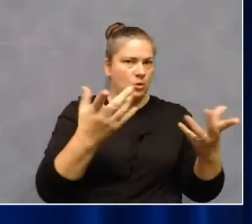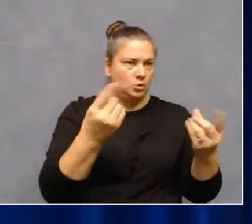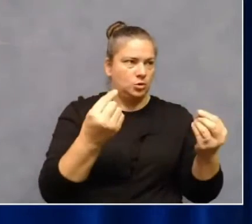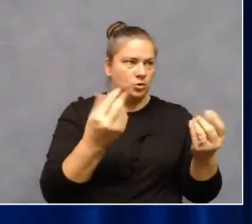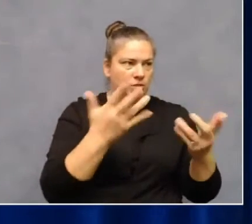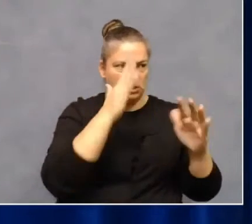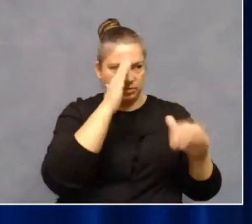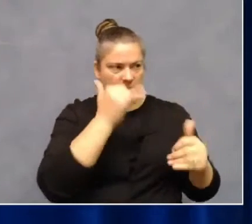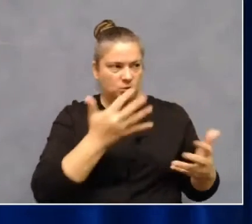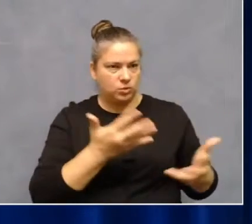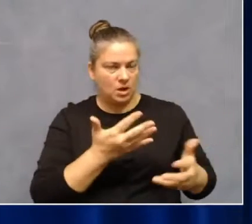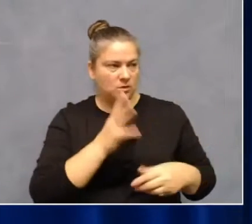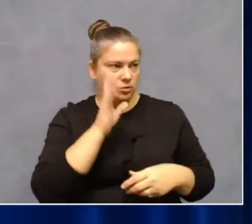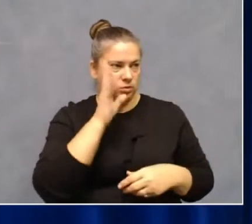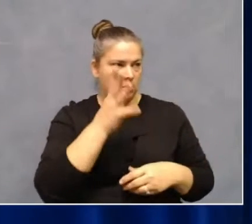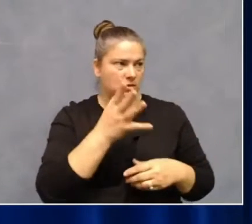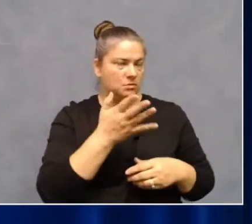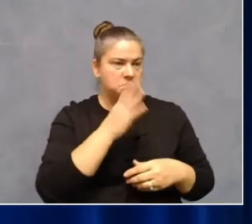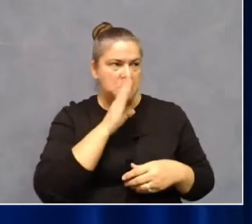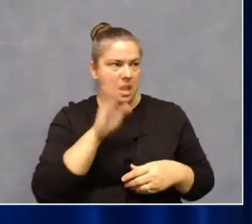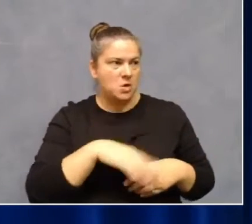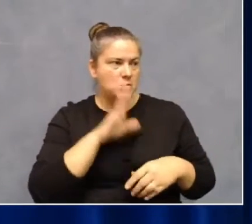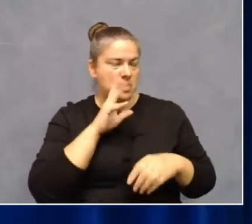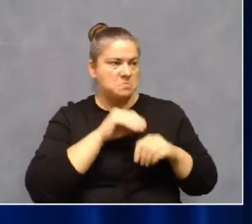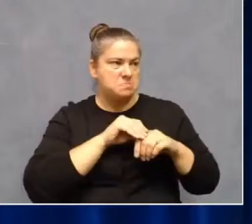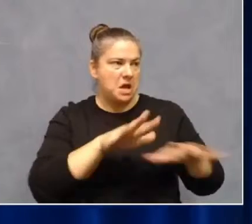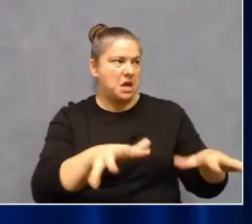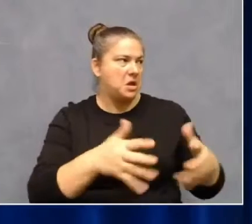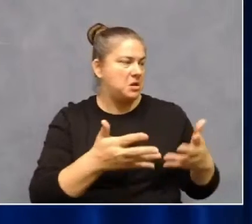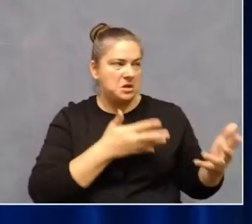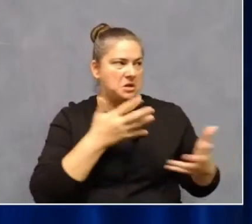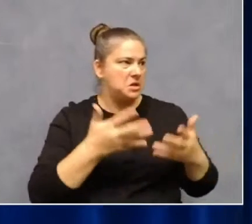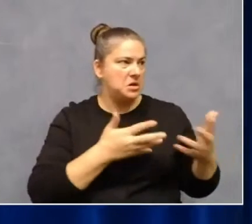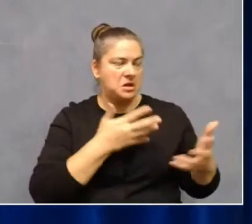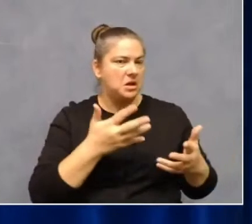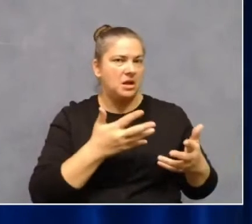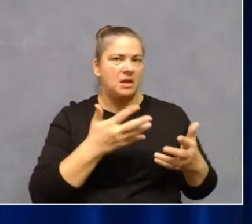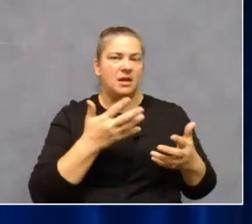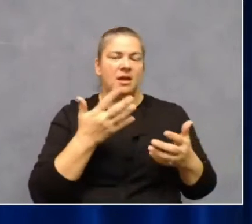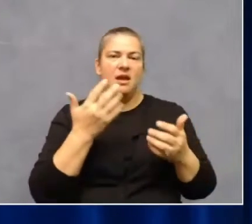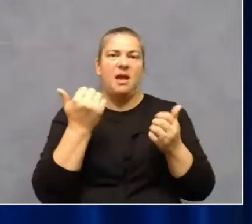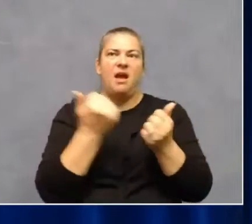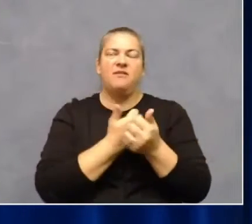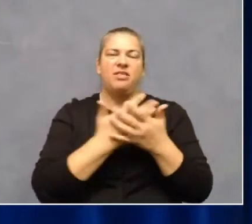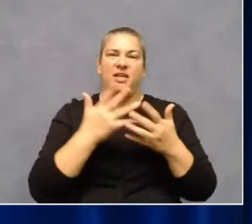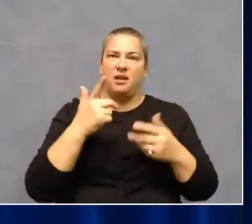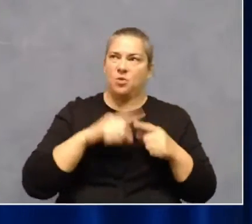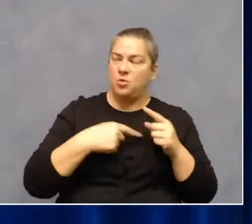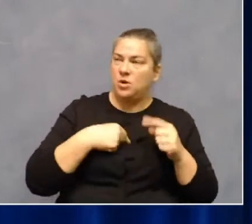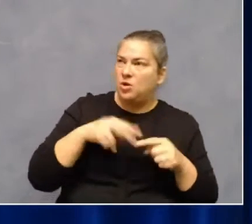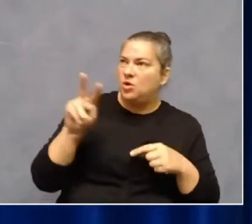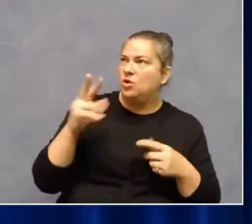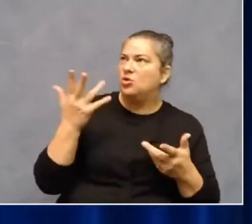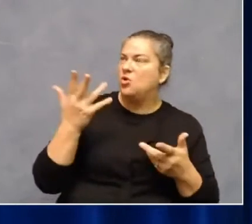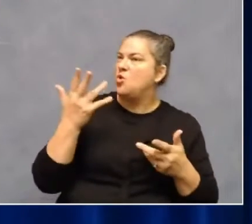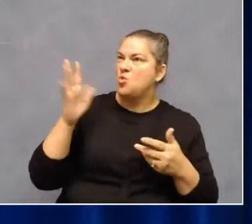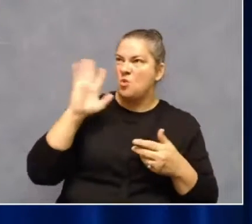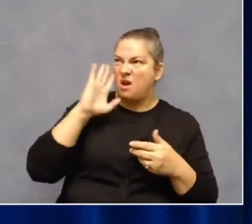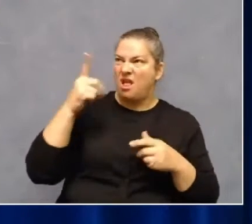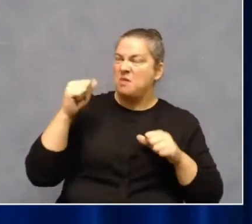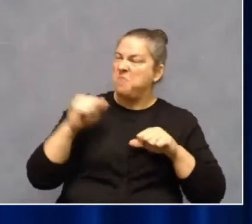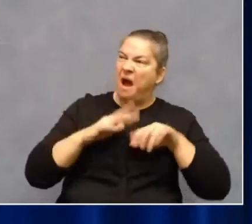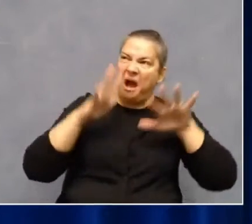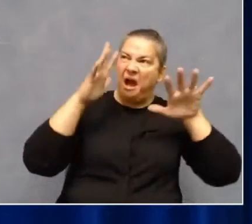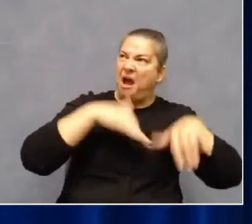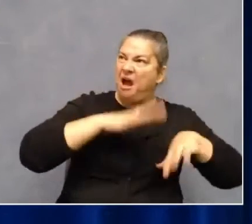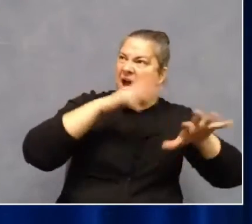bad this could get, how quickly, and all the indications and the modeling really suggested a tsunami-like effect where it would just